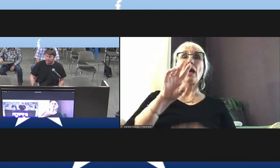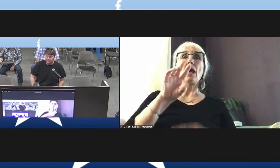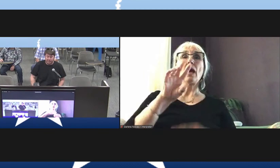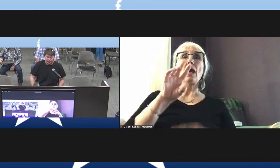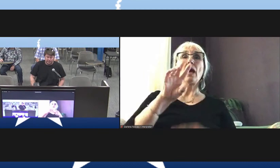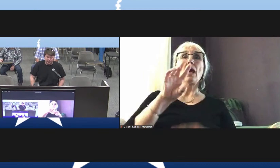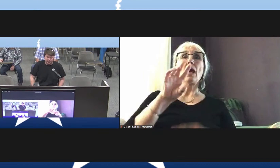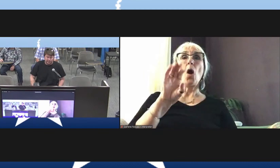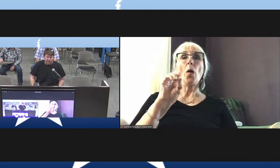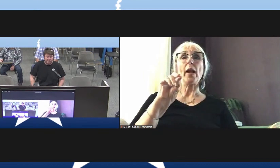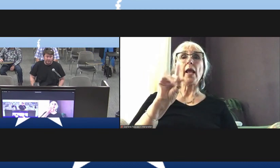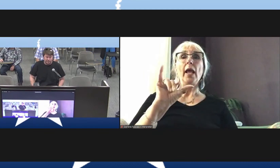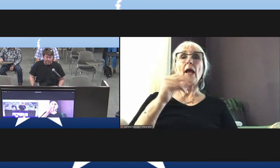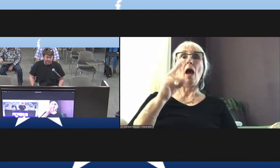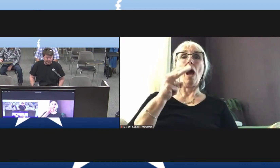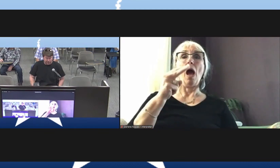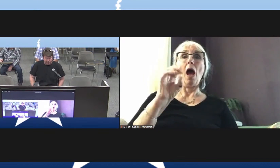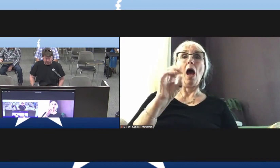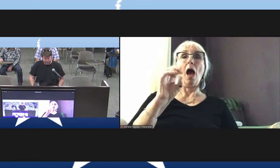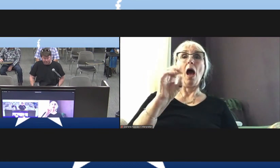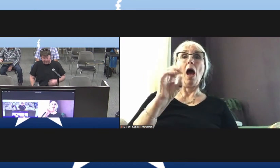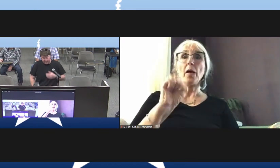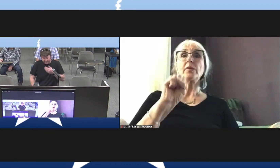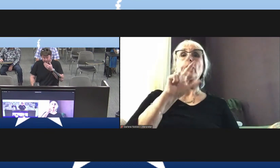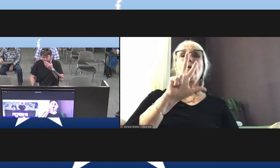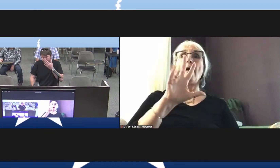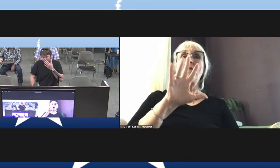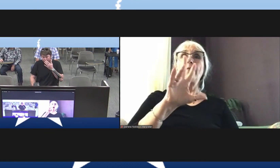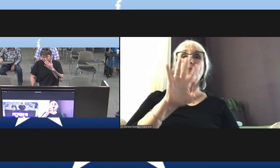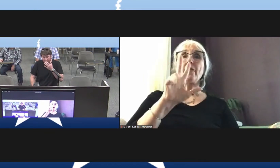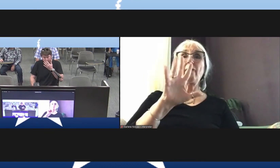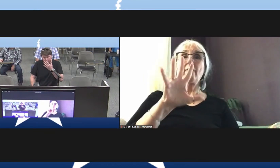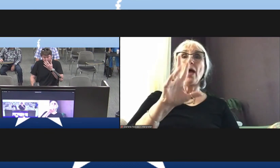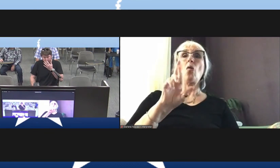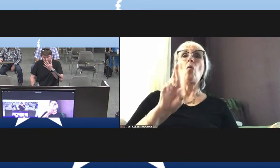Lane, 535 Hobbs Lane in Robinson.